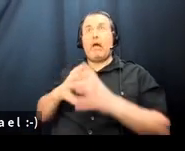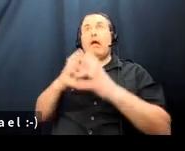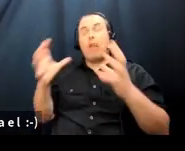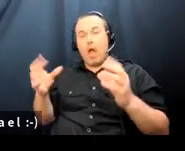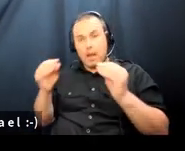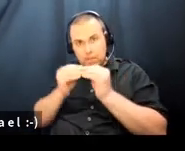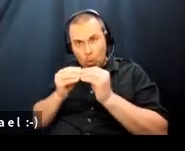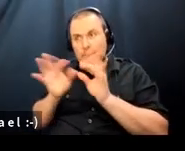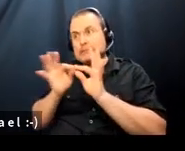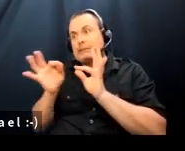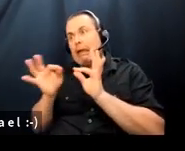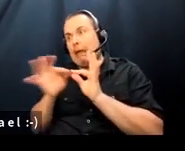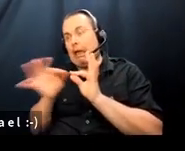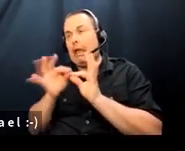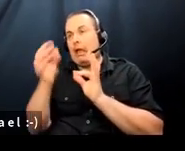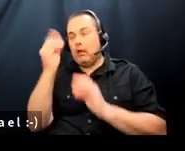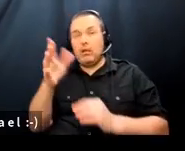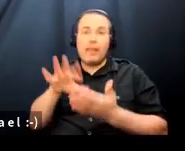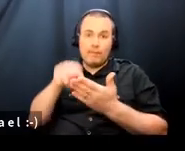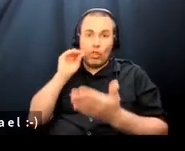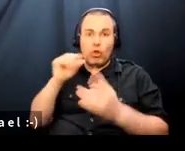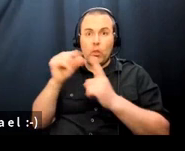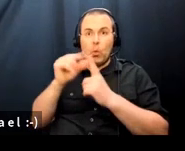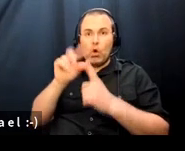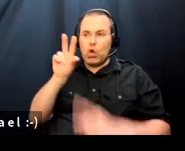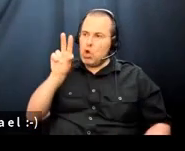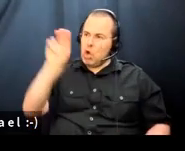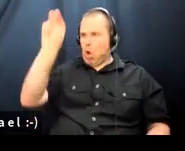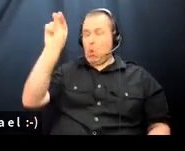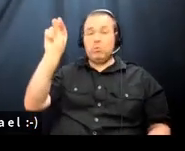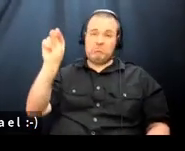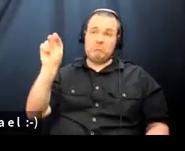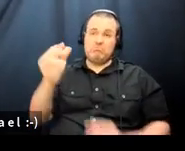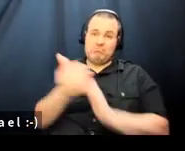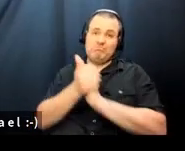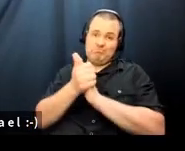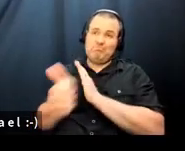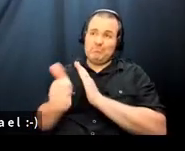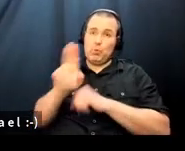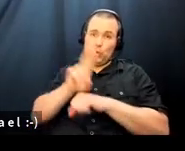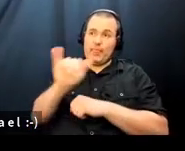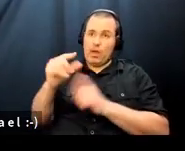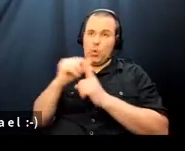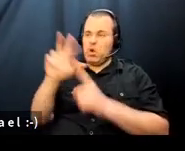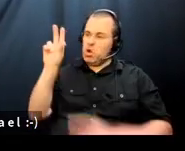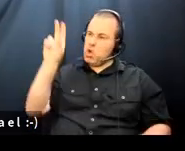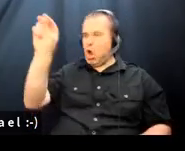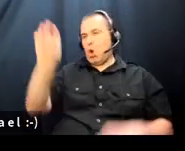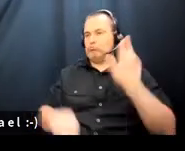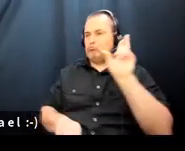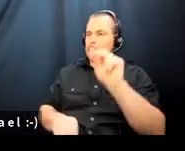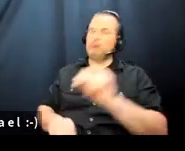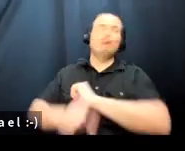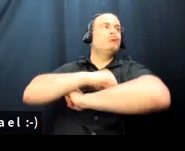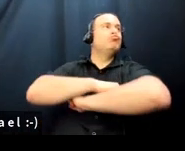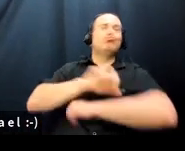They've learned the word no, can use it pretty effectively, And they can get around a whole lot better than they